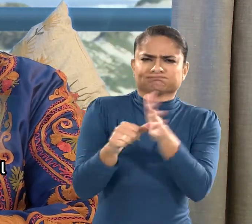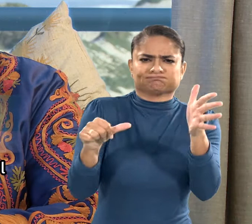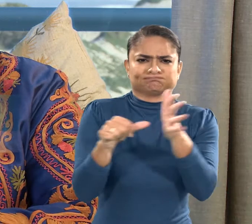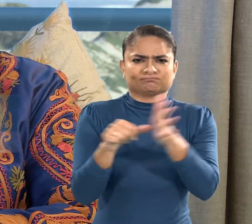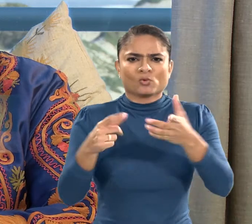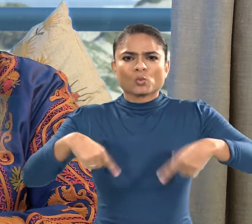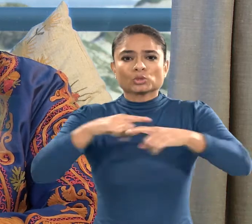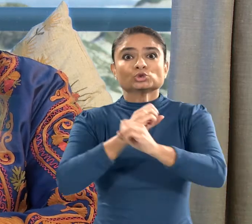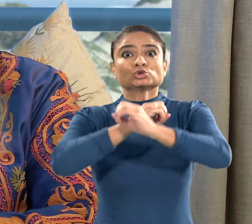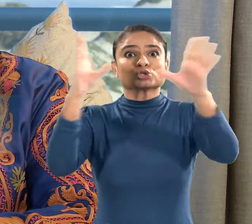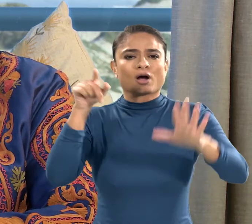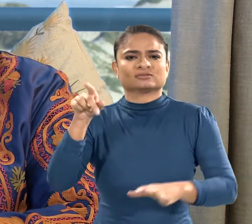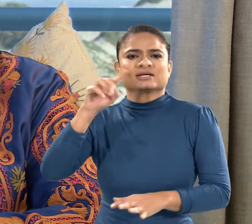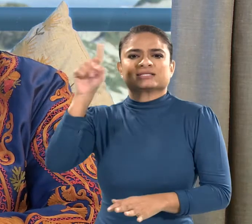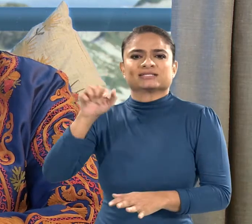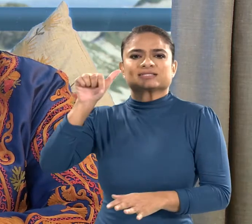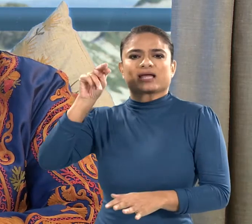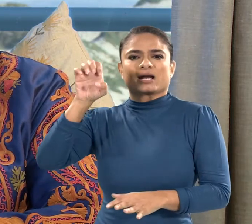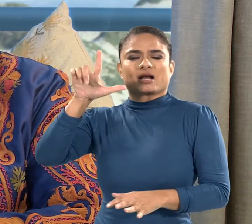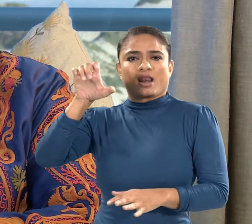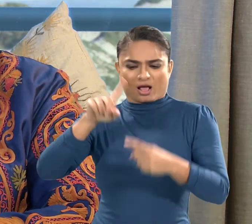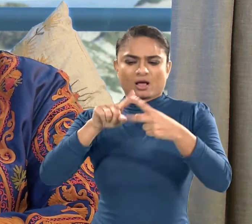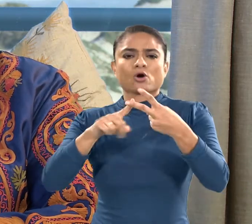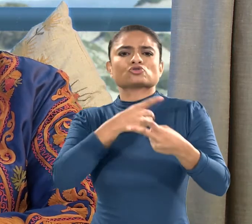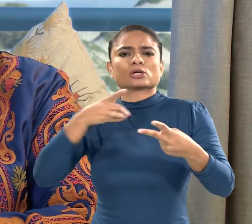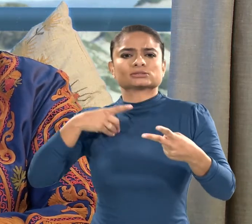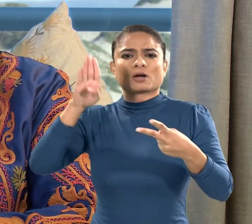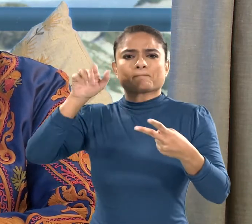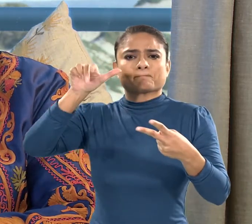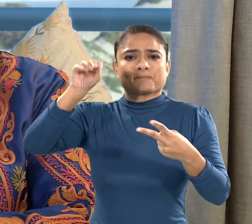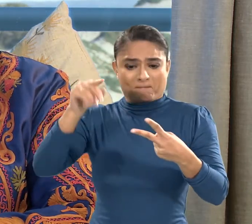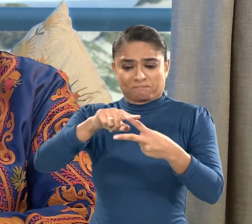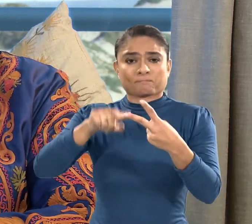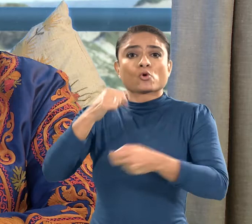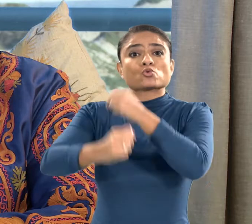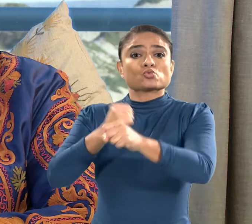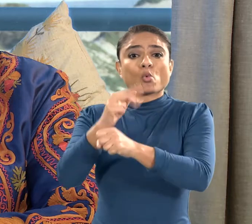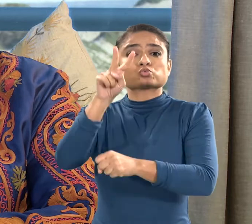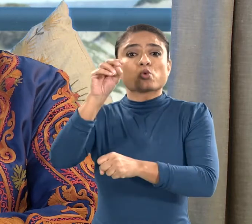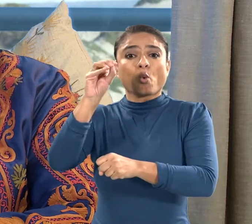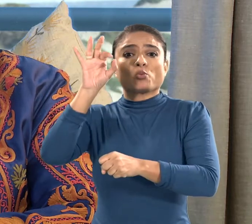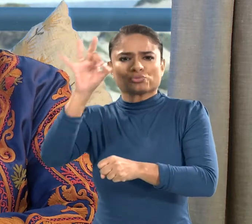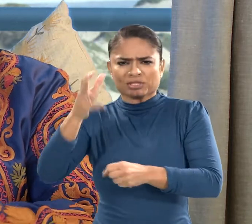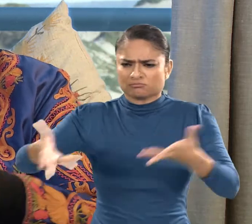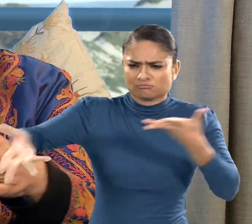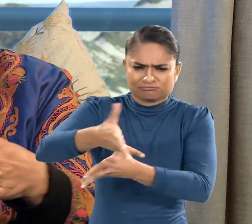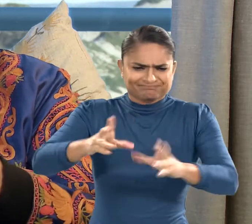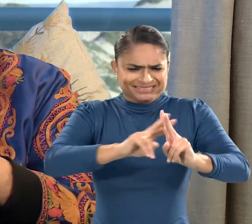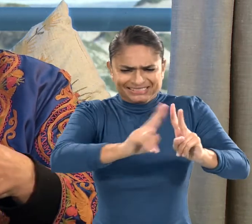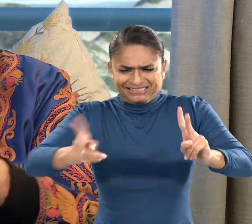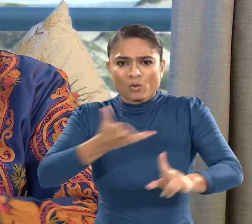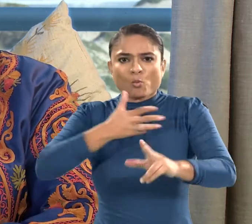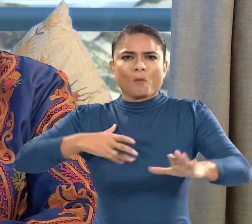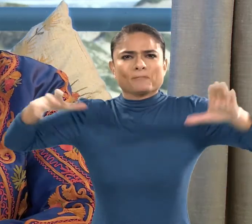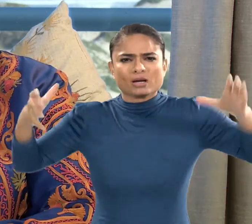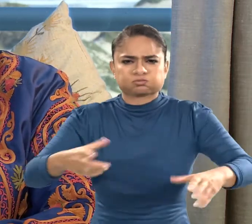know about. It was started by people like Mrs. Zanele Mbeki and Dr. Brigalia Bam in 2003 to get women,